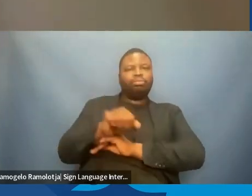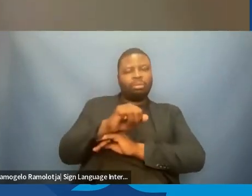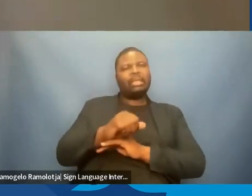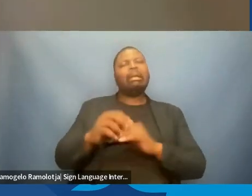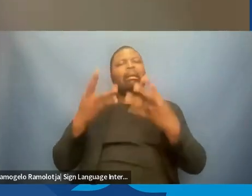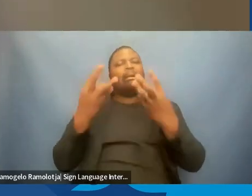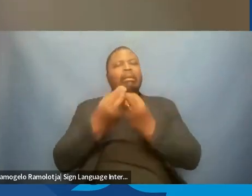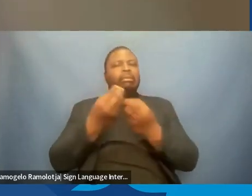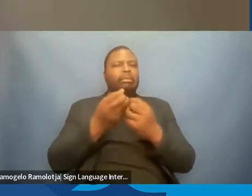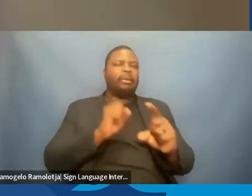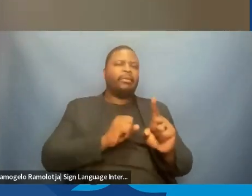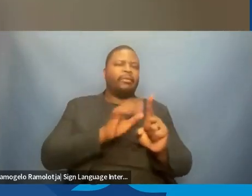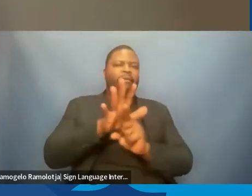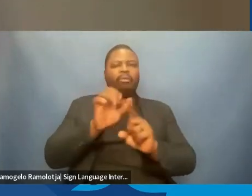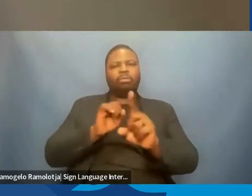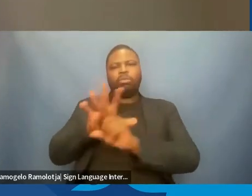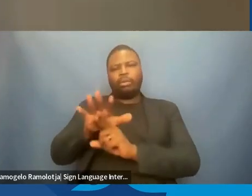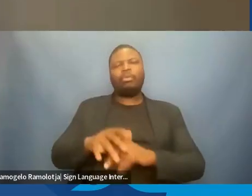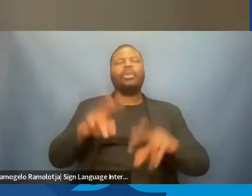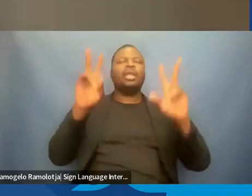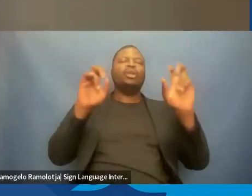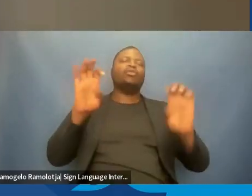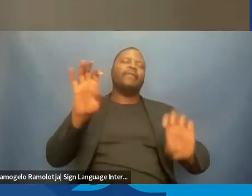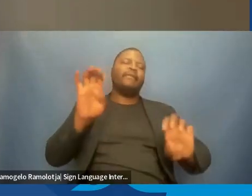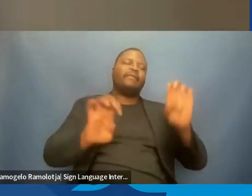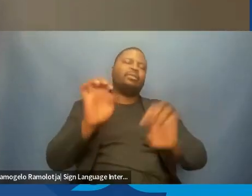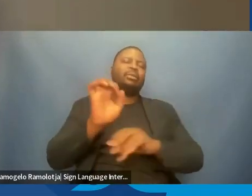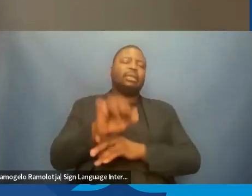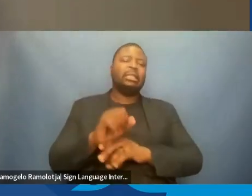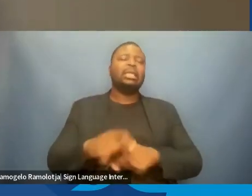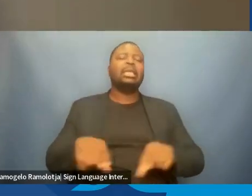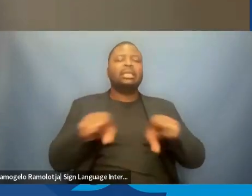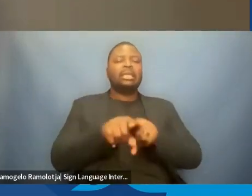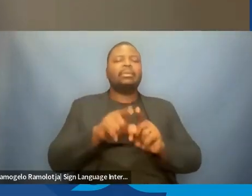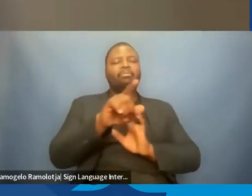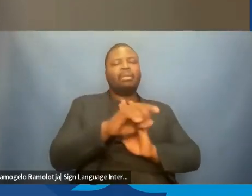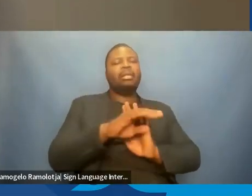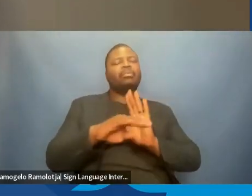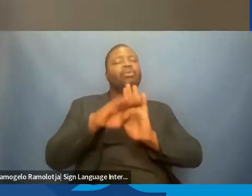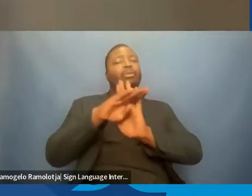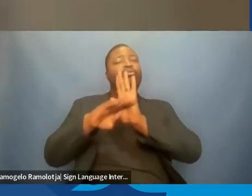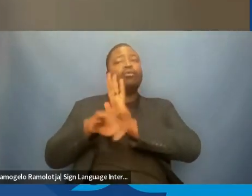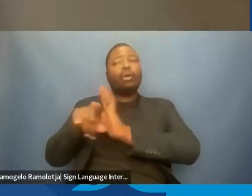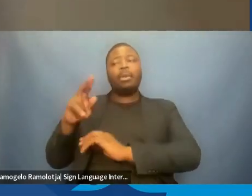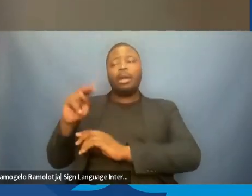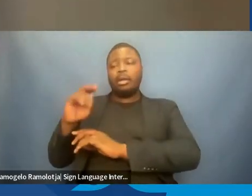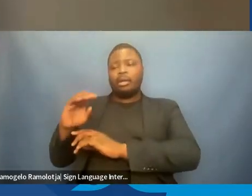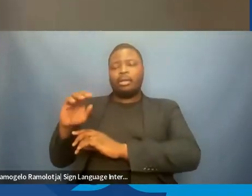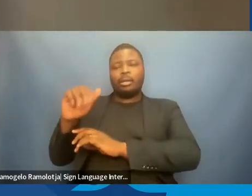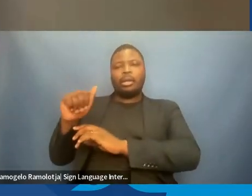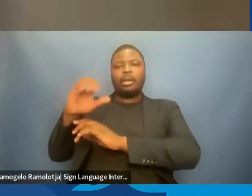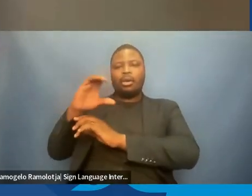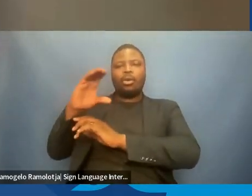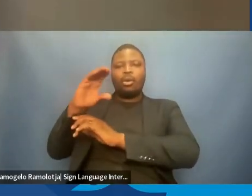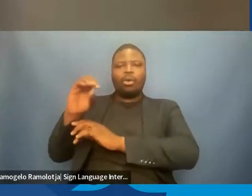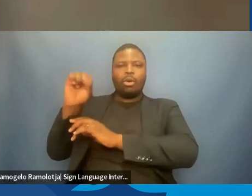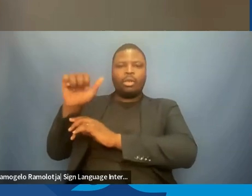evaluation, but also on other aspects of our programming for NACOSA, specifically on overdose,